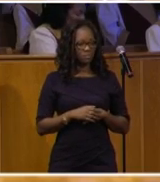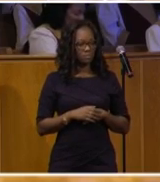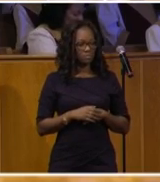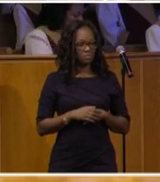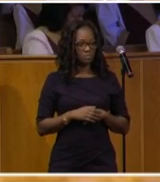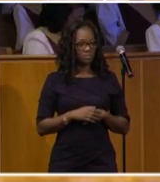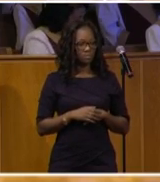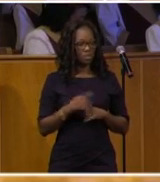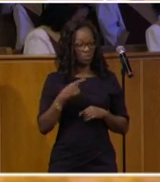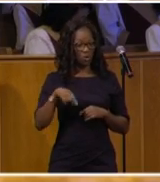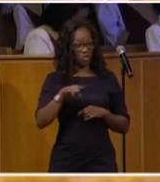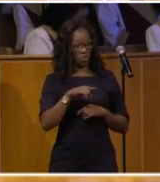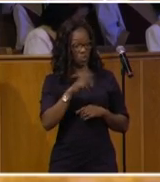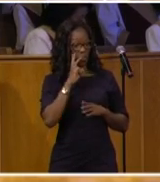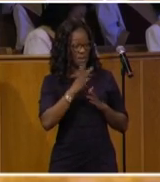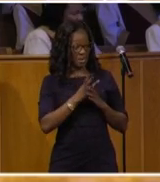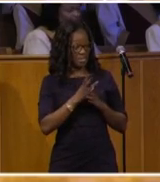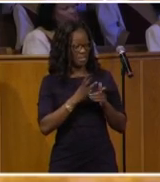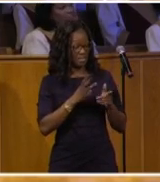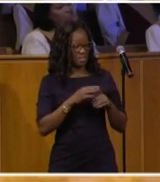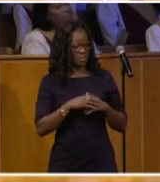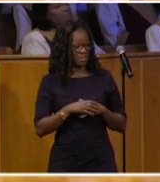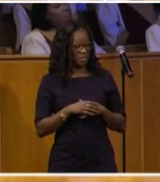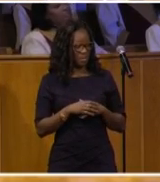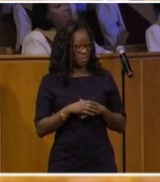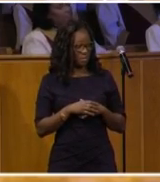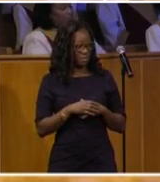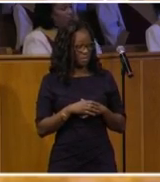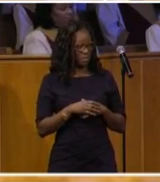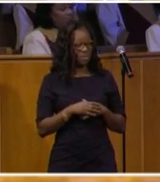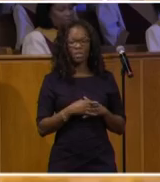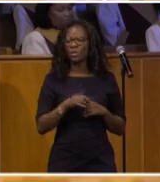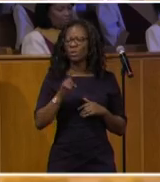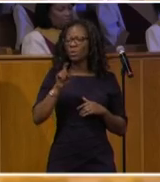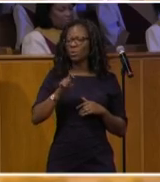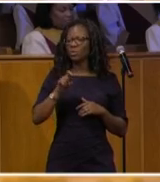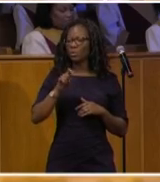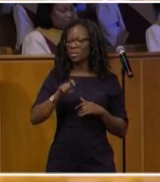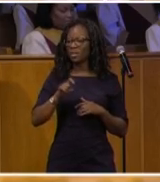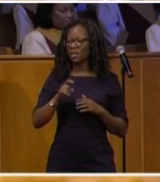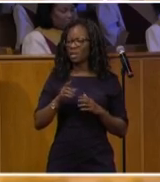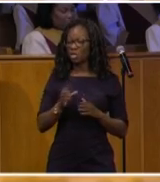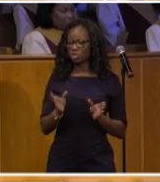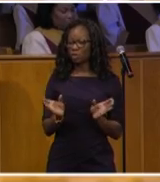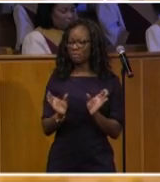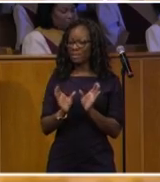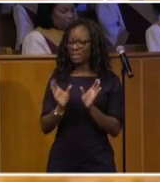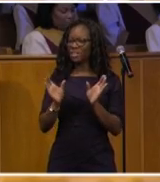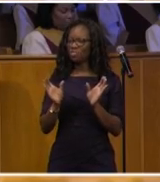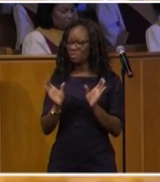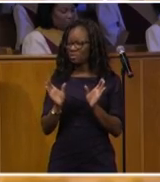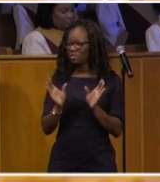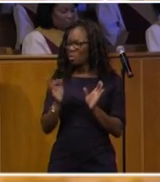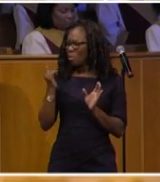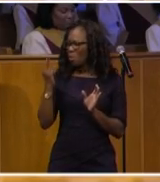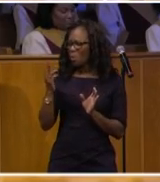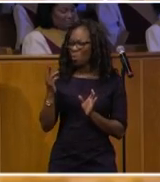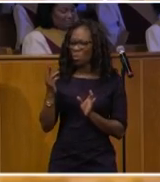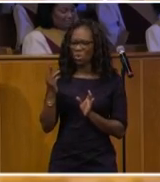in order to be an expert witness, you need the certification of